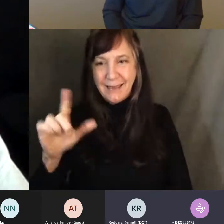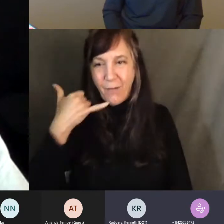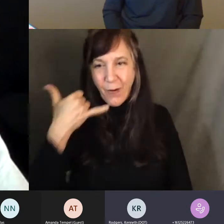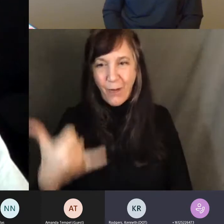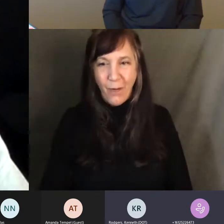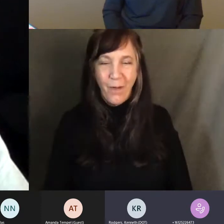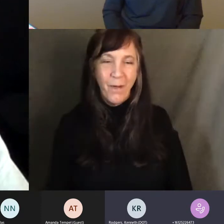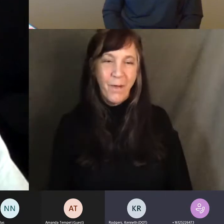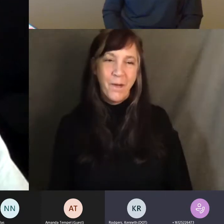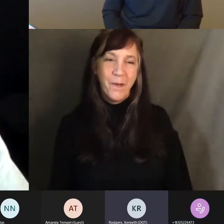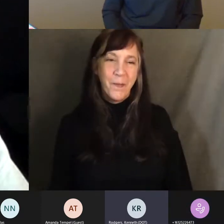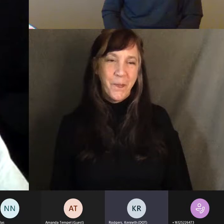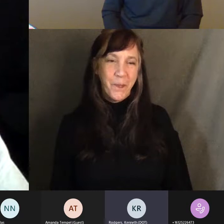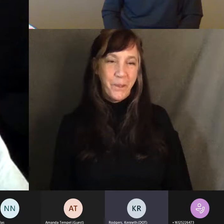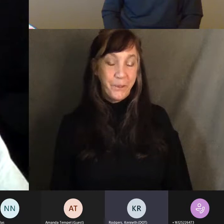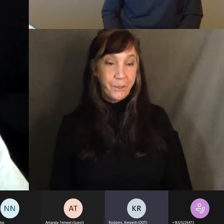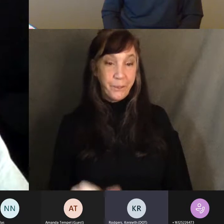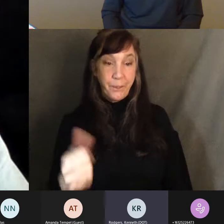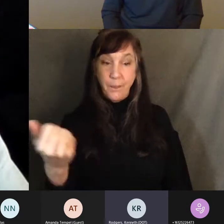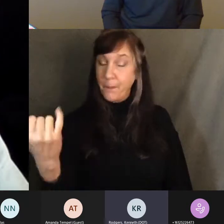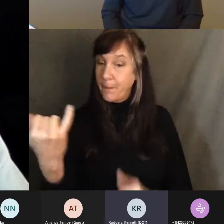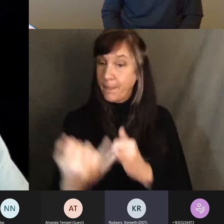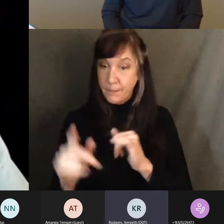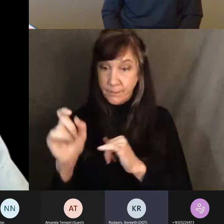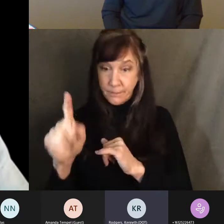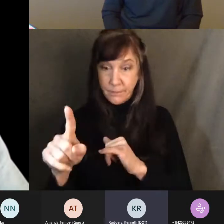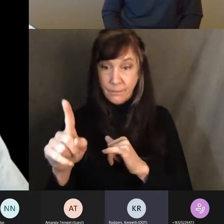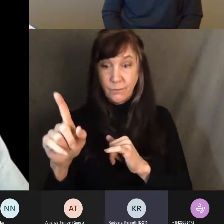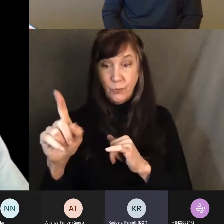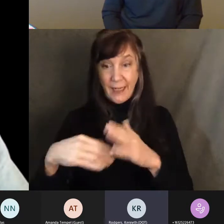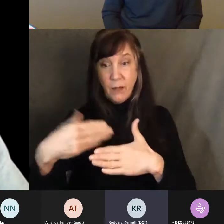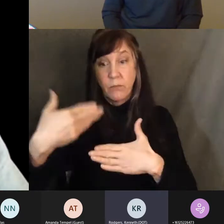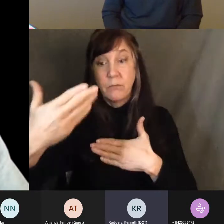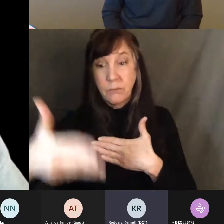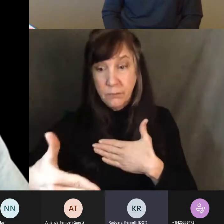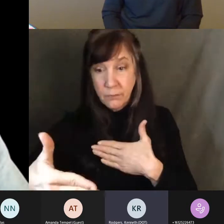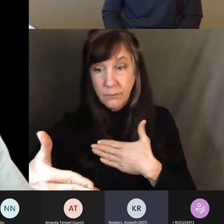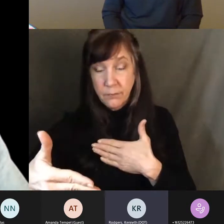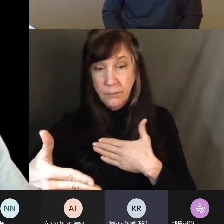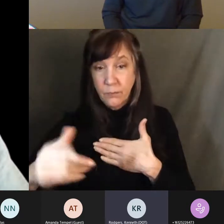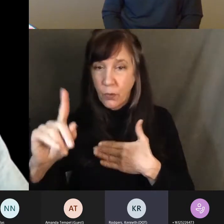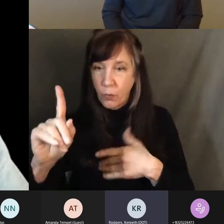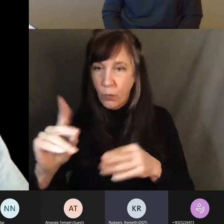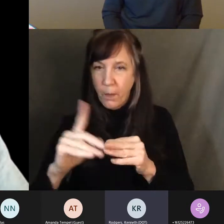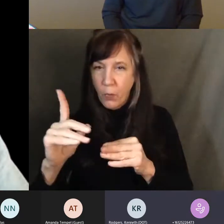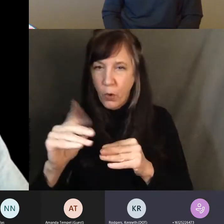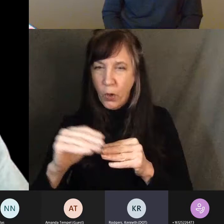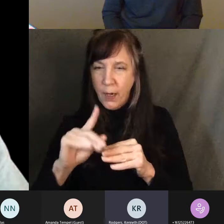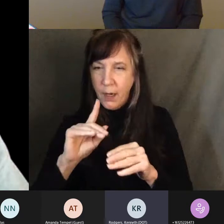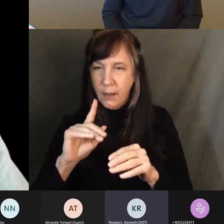Okay, and any last questions? We need to move on, so I'll entertain one more question.